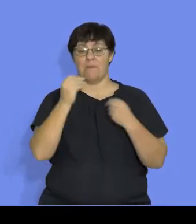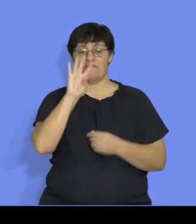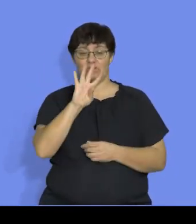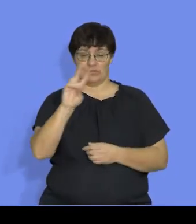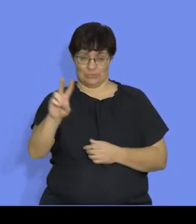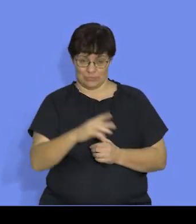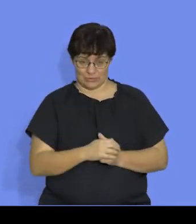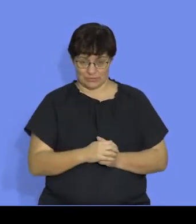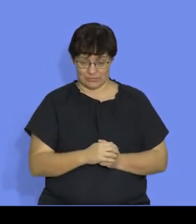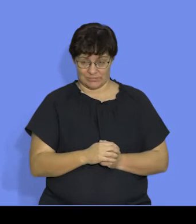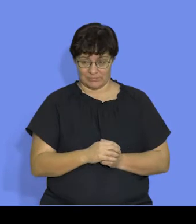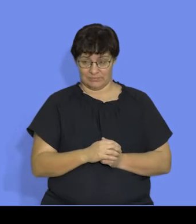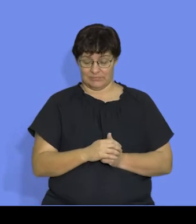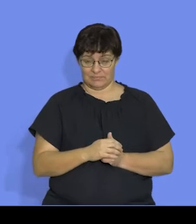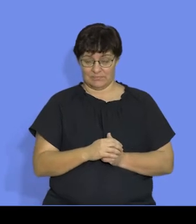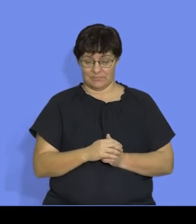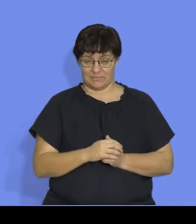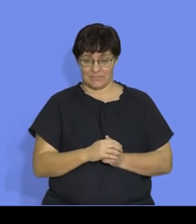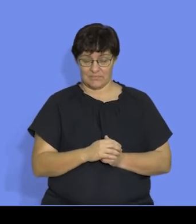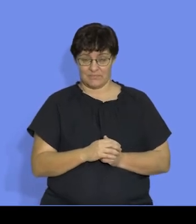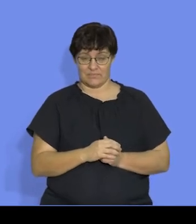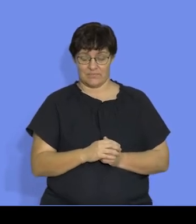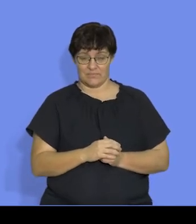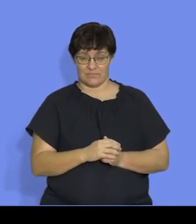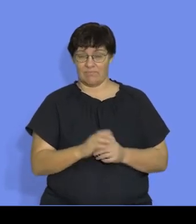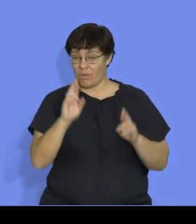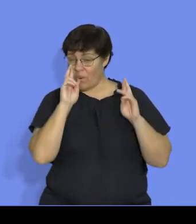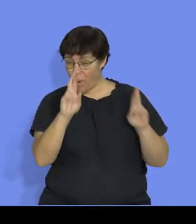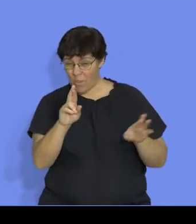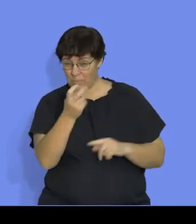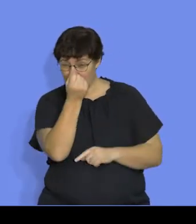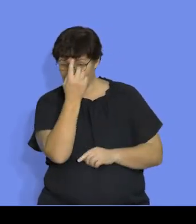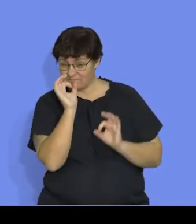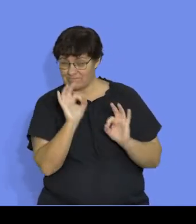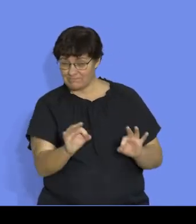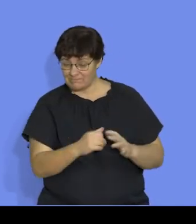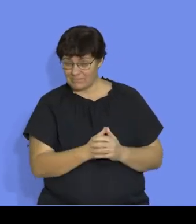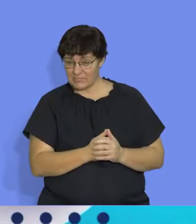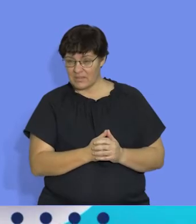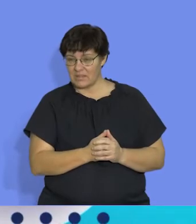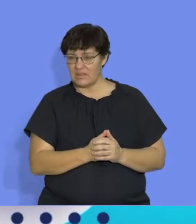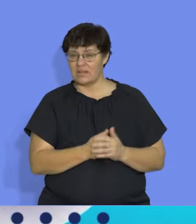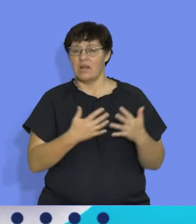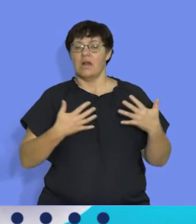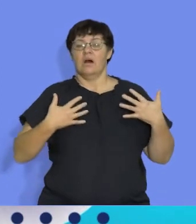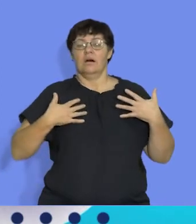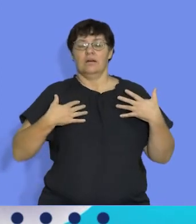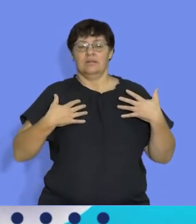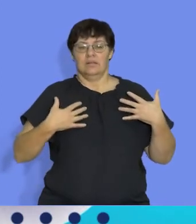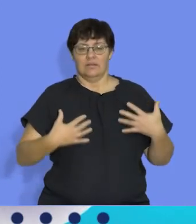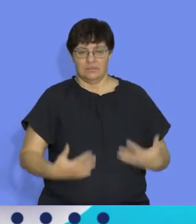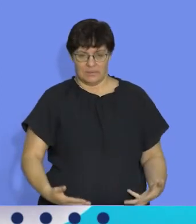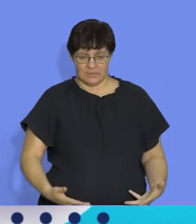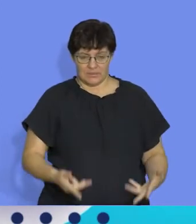is 1 less than the term number. I'm hoping that you're all with me. Please just take a